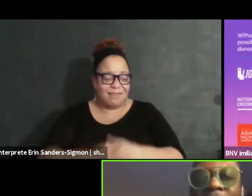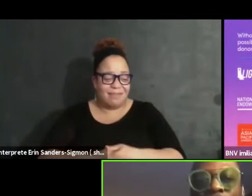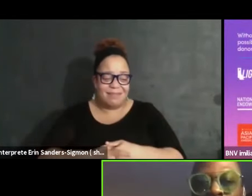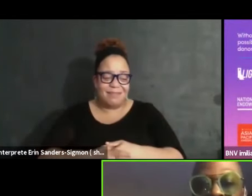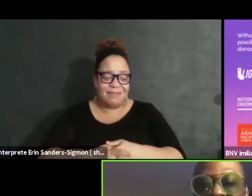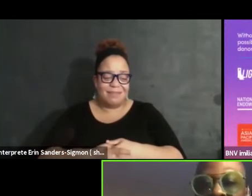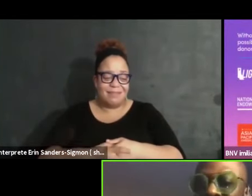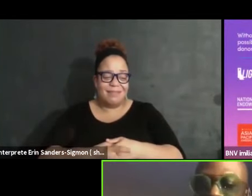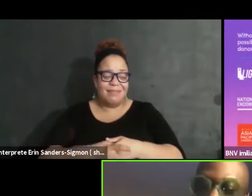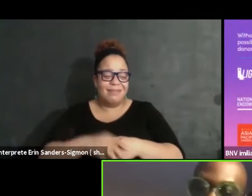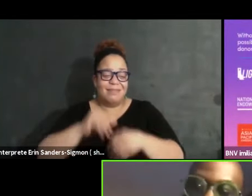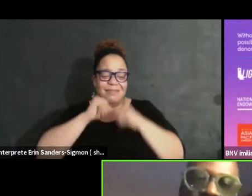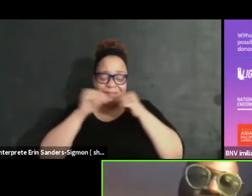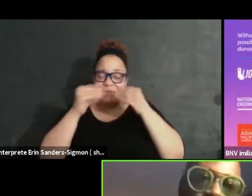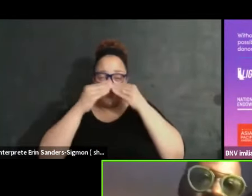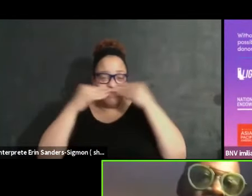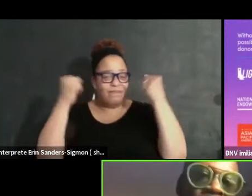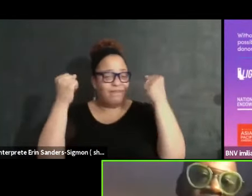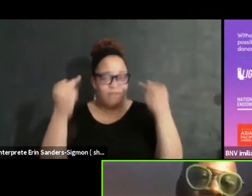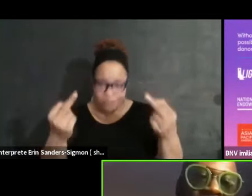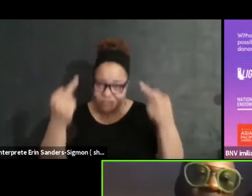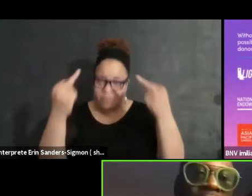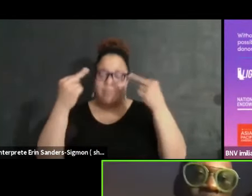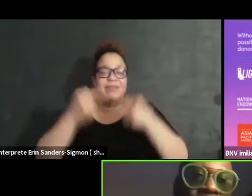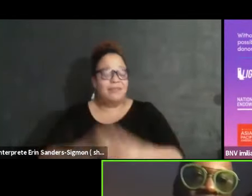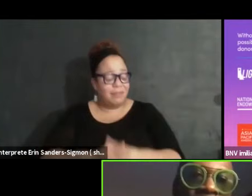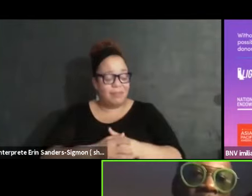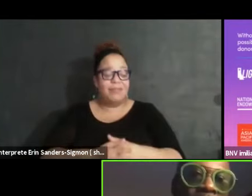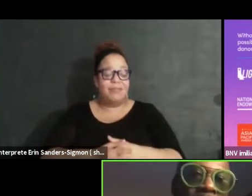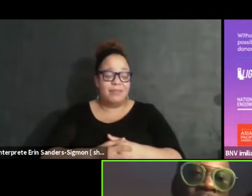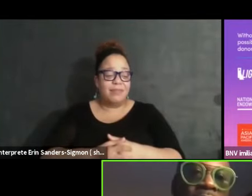into round three of the slam, but we're going to